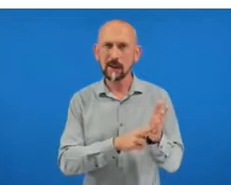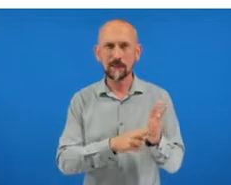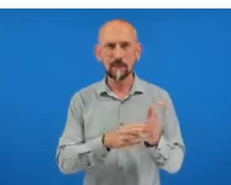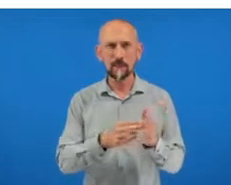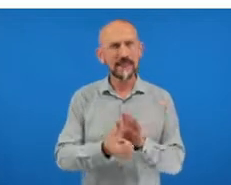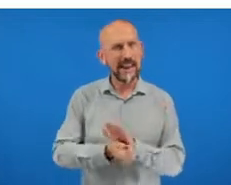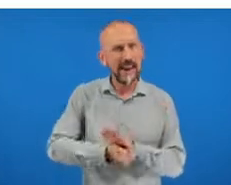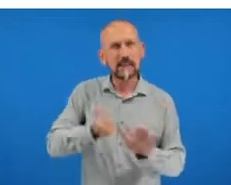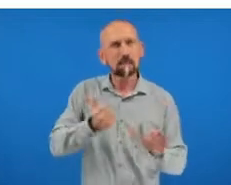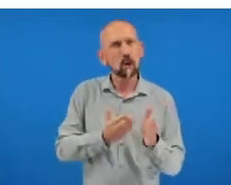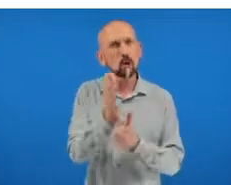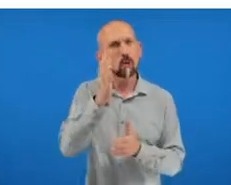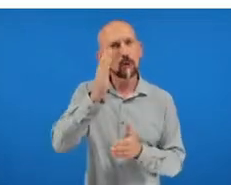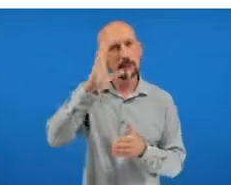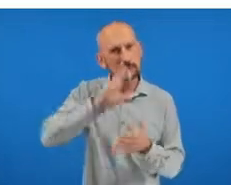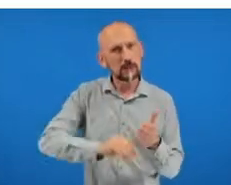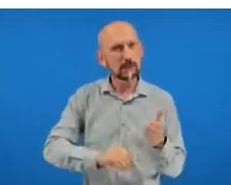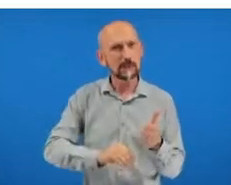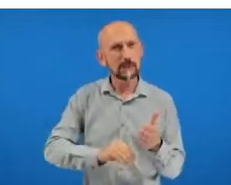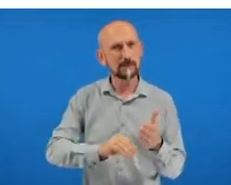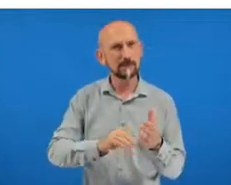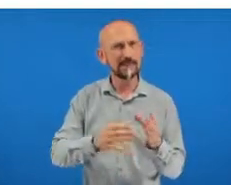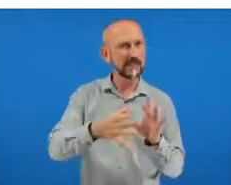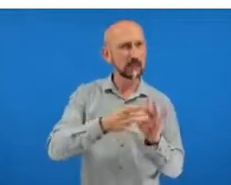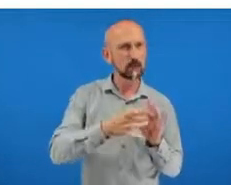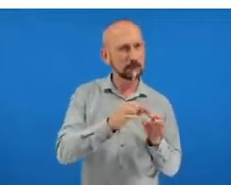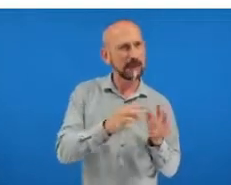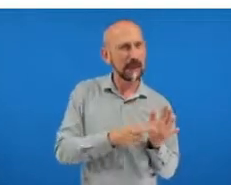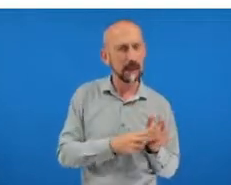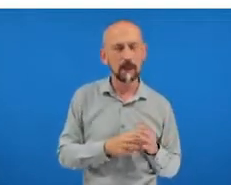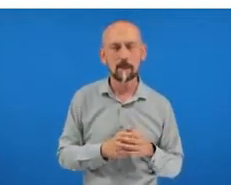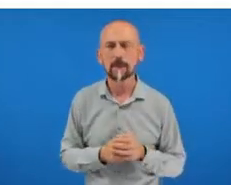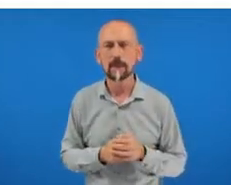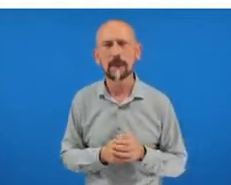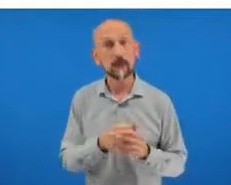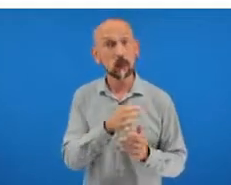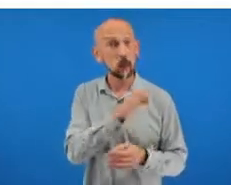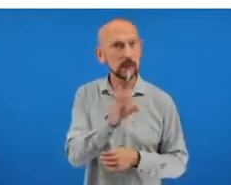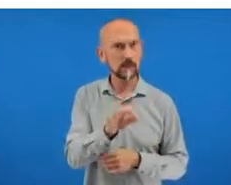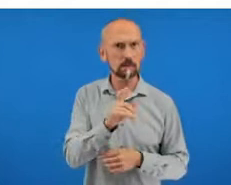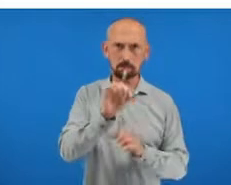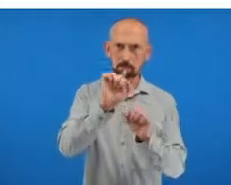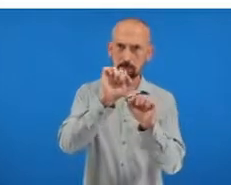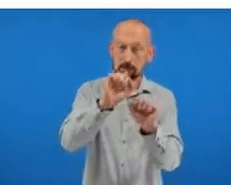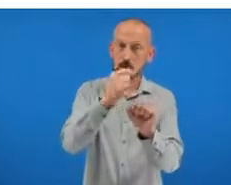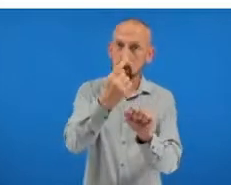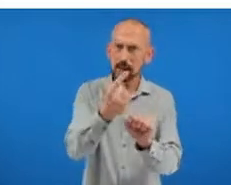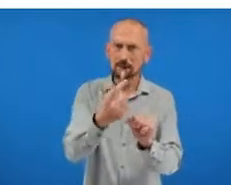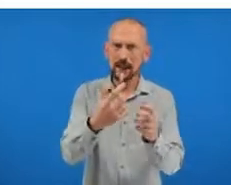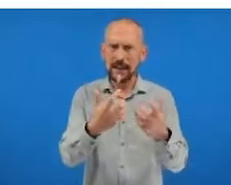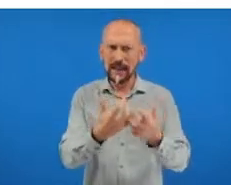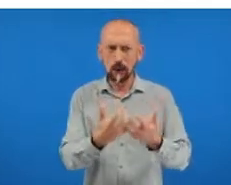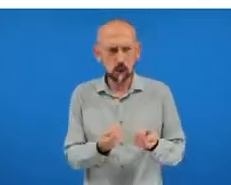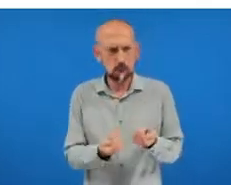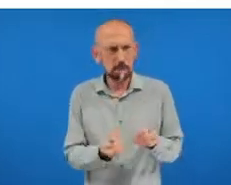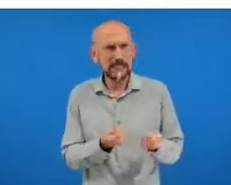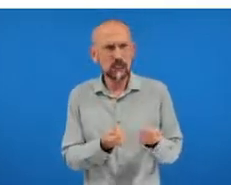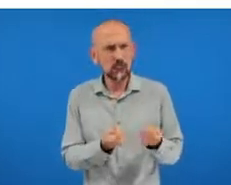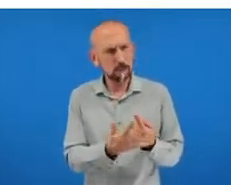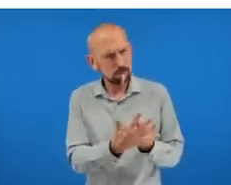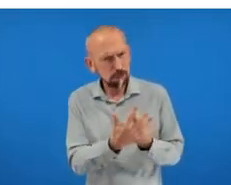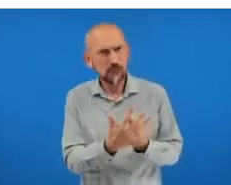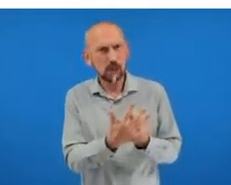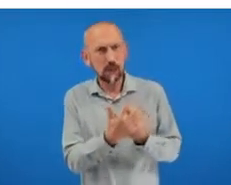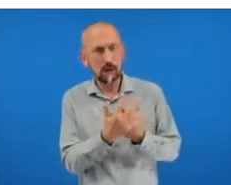our PPN. And the question is, how do you cope with the pressures and expectations of leadership in